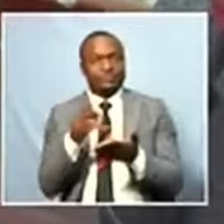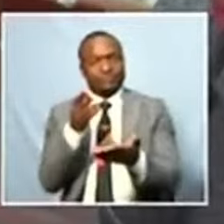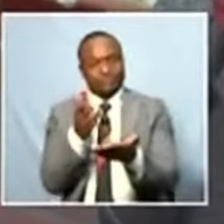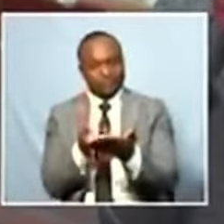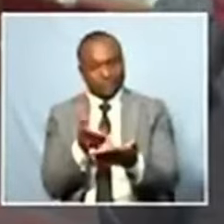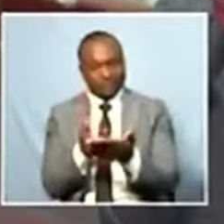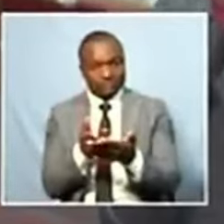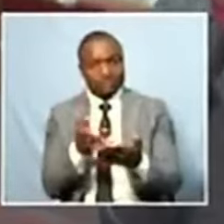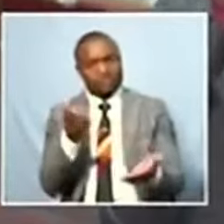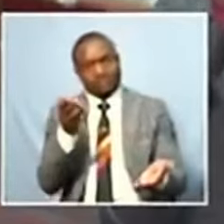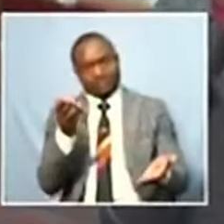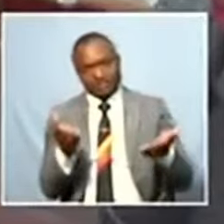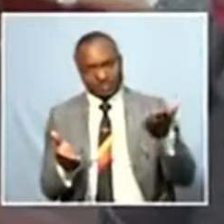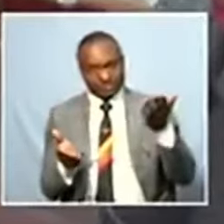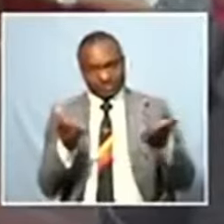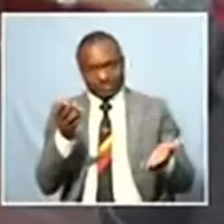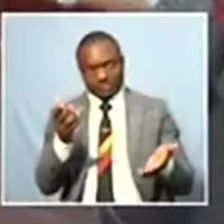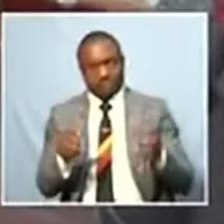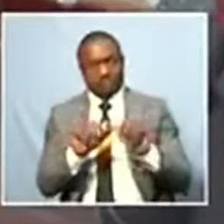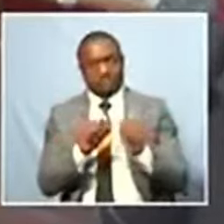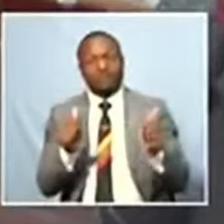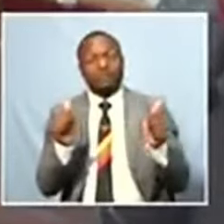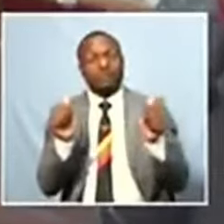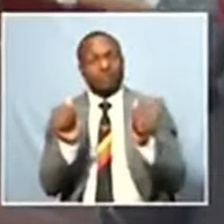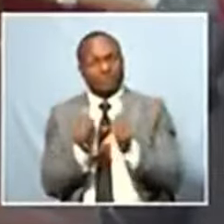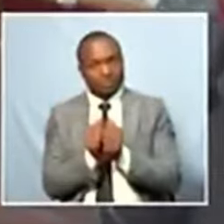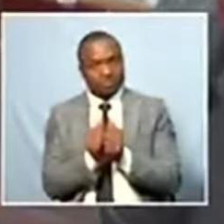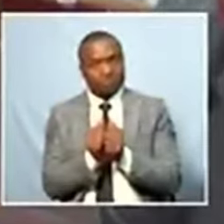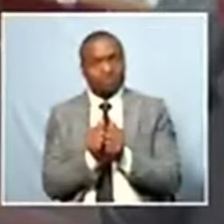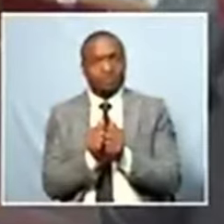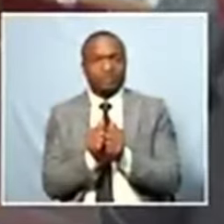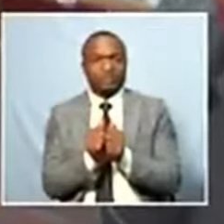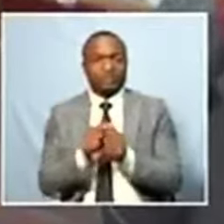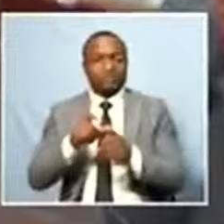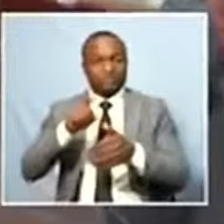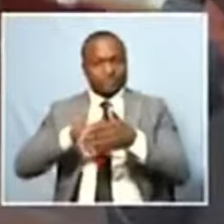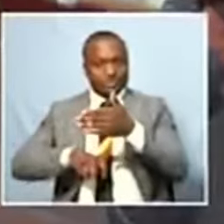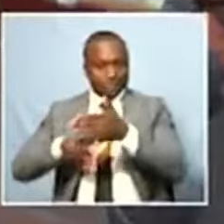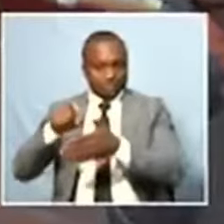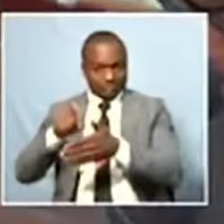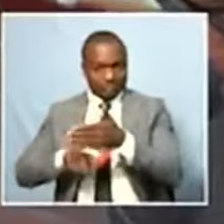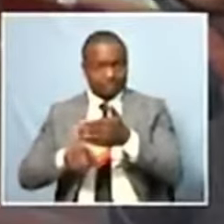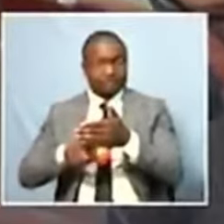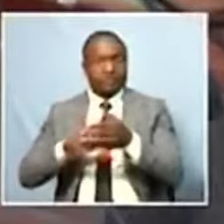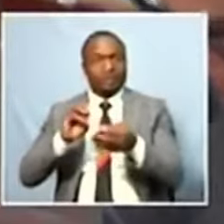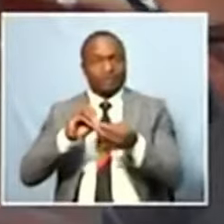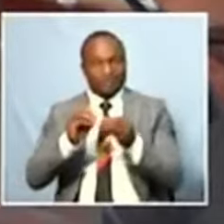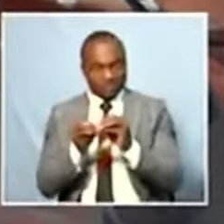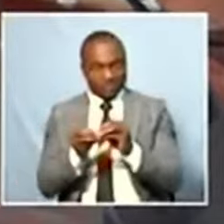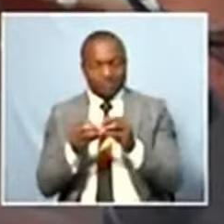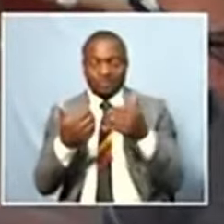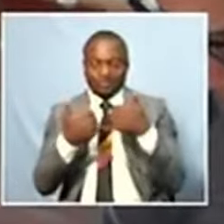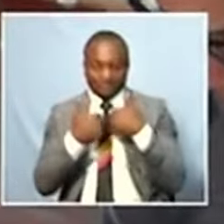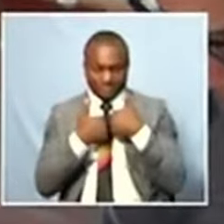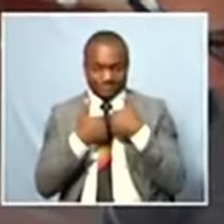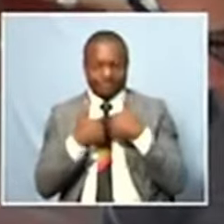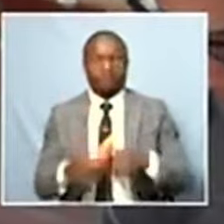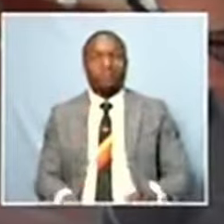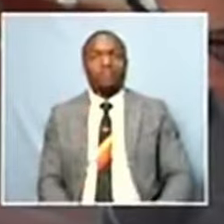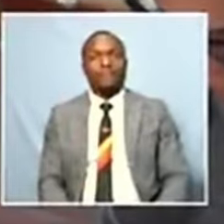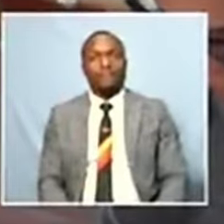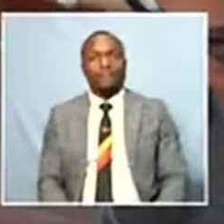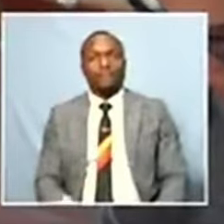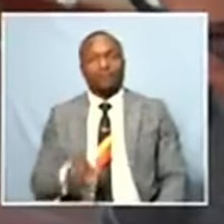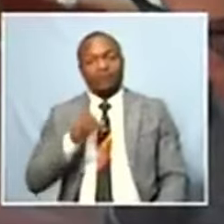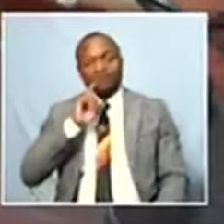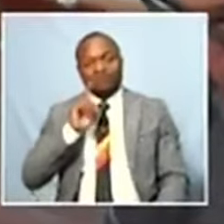this compares well with the current presumptive tax rates that we have. So they should